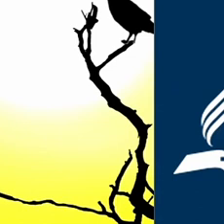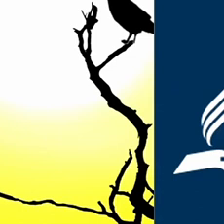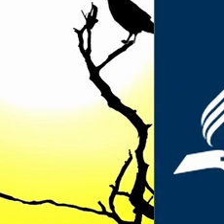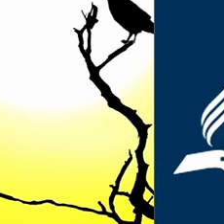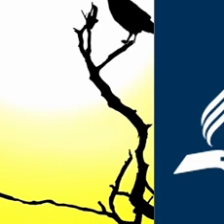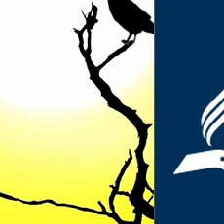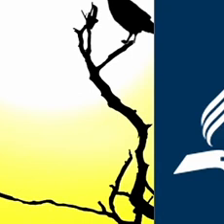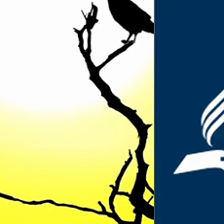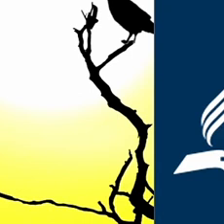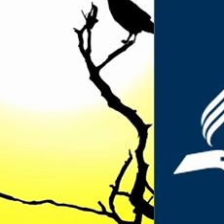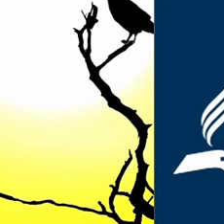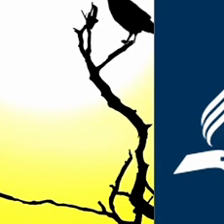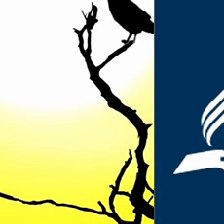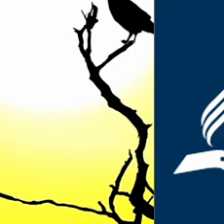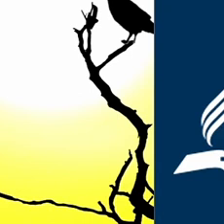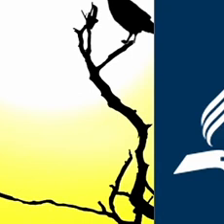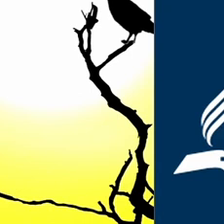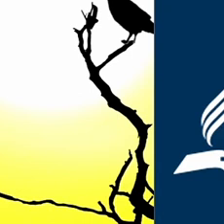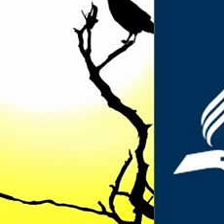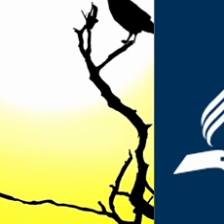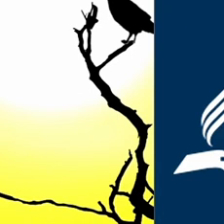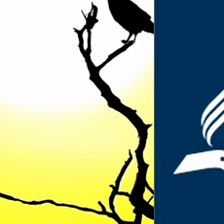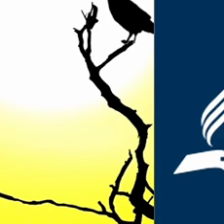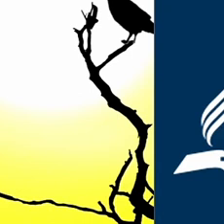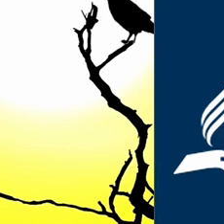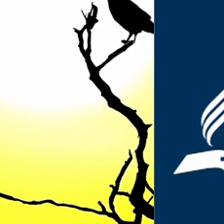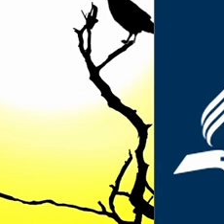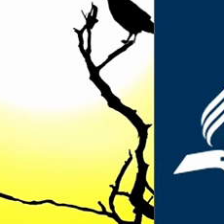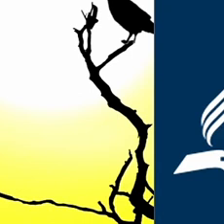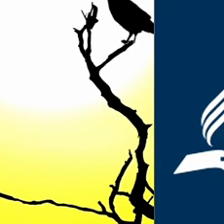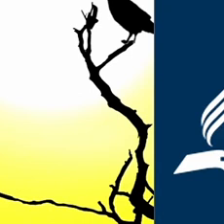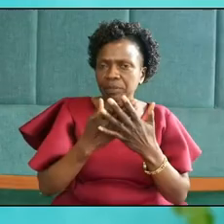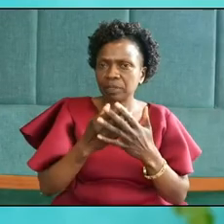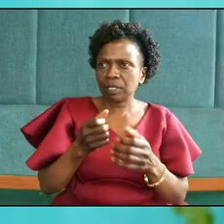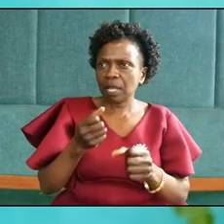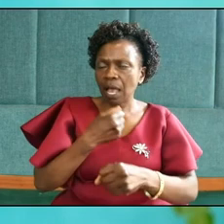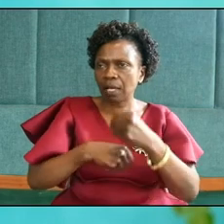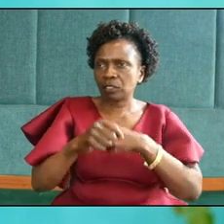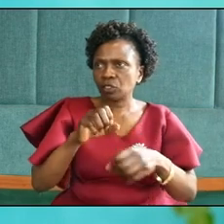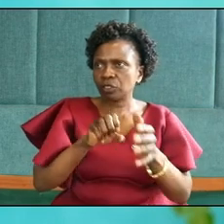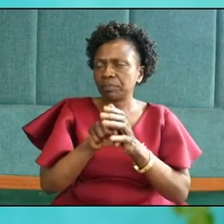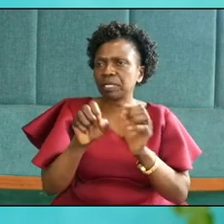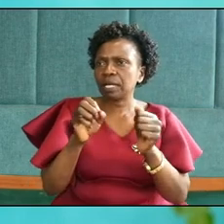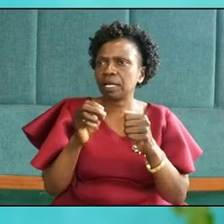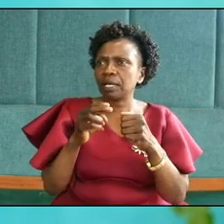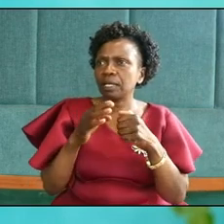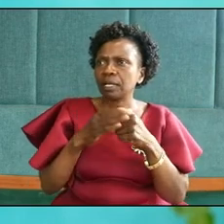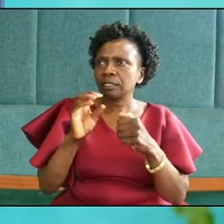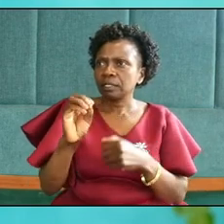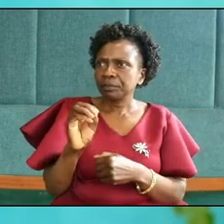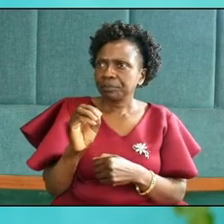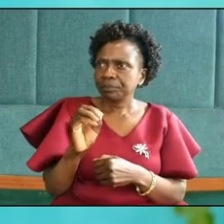policy contained in the two documents, whether the Prisons Act, Chapter 90 or CAP 90, and the